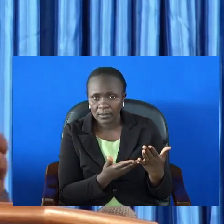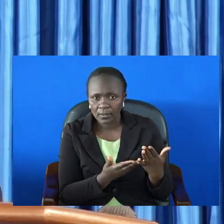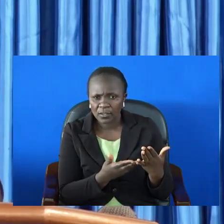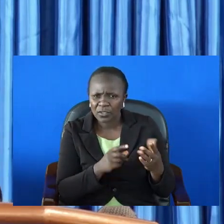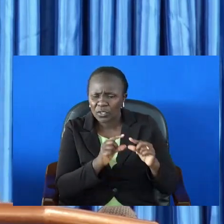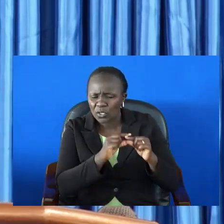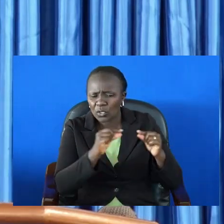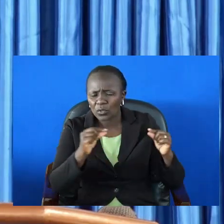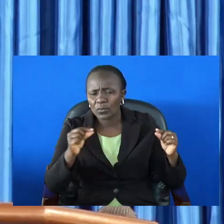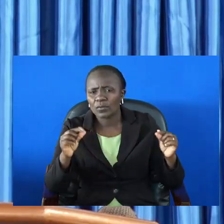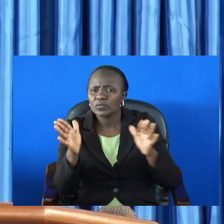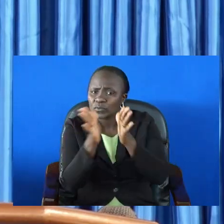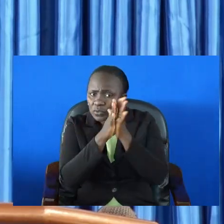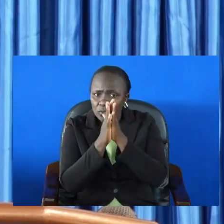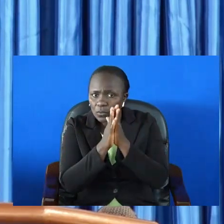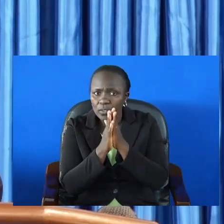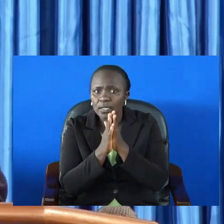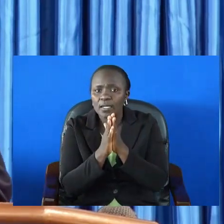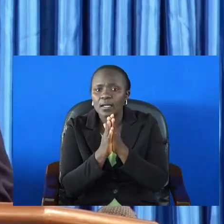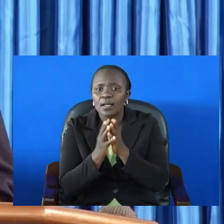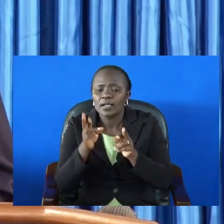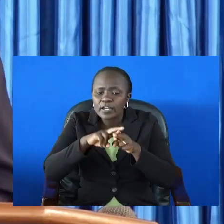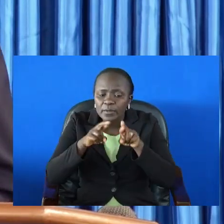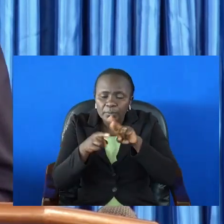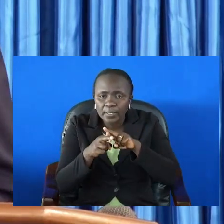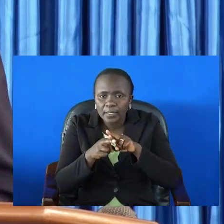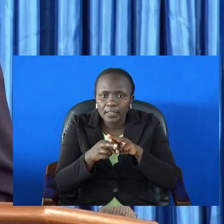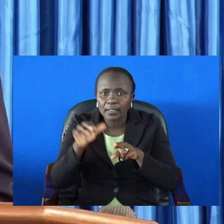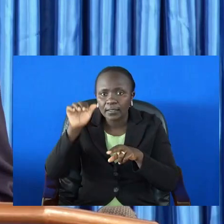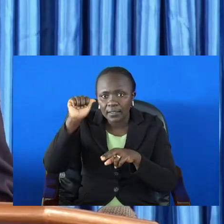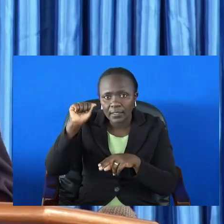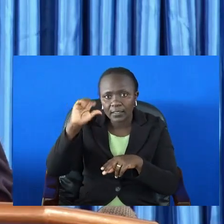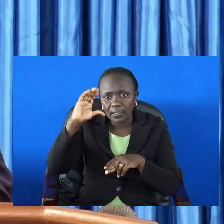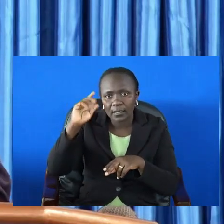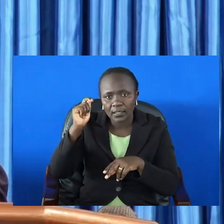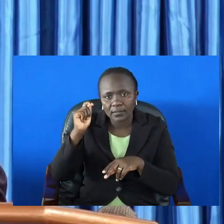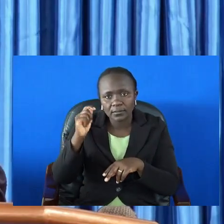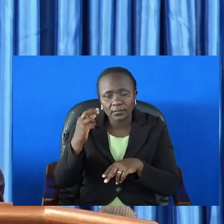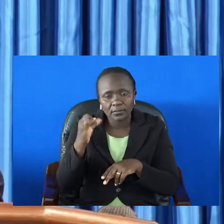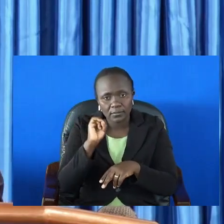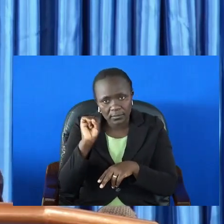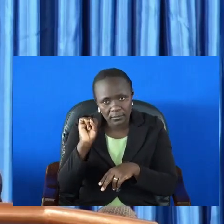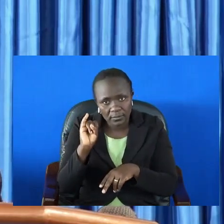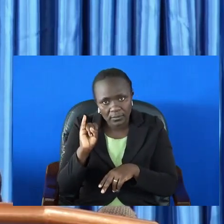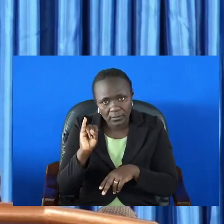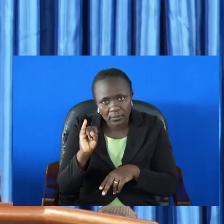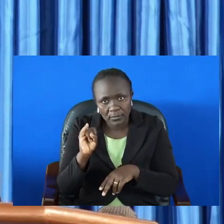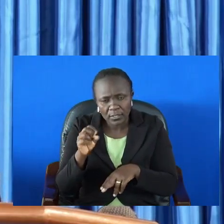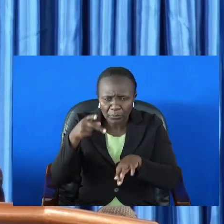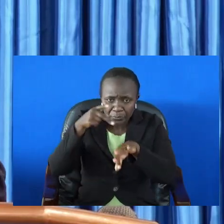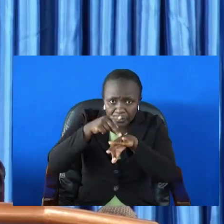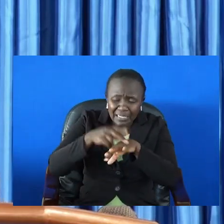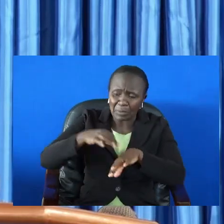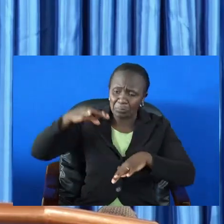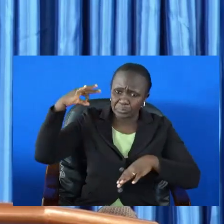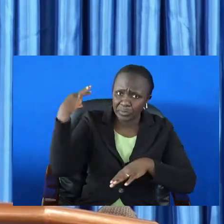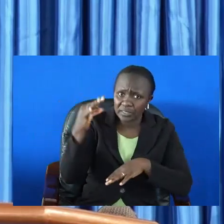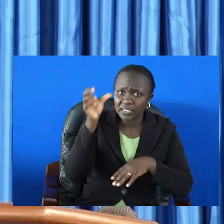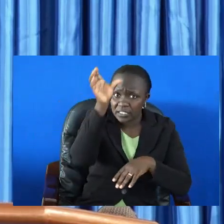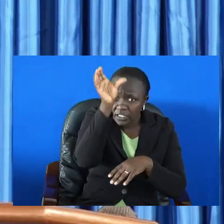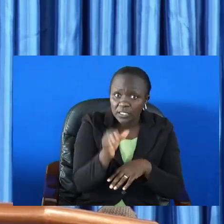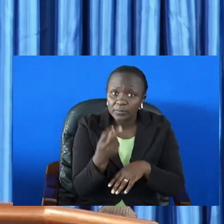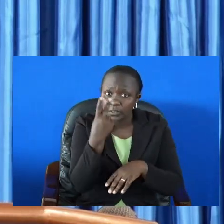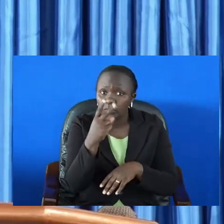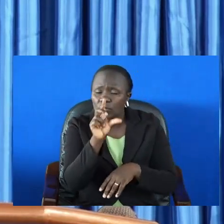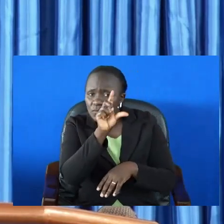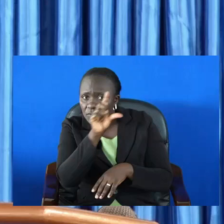long story about repentance again. In the book of Acts, we saw Peter preaching in chapter 2,